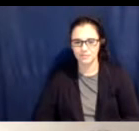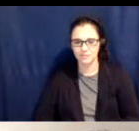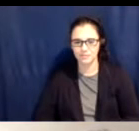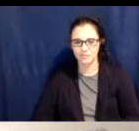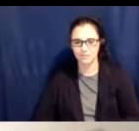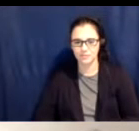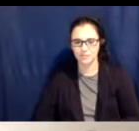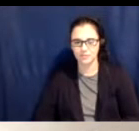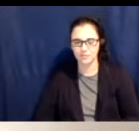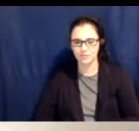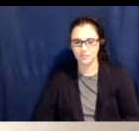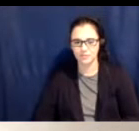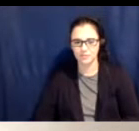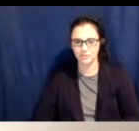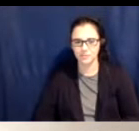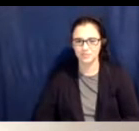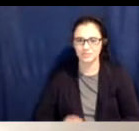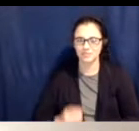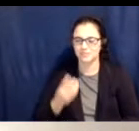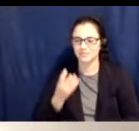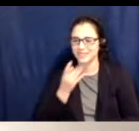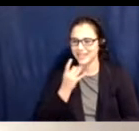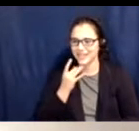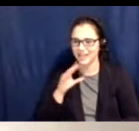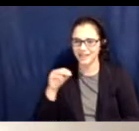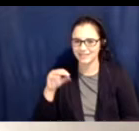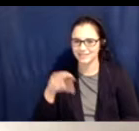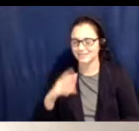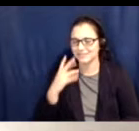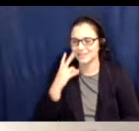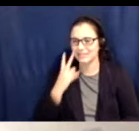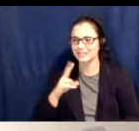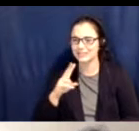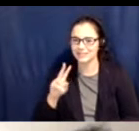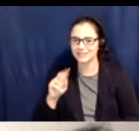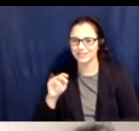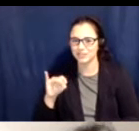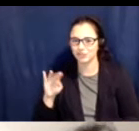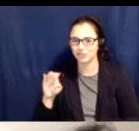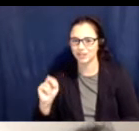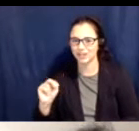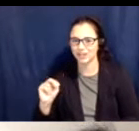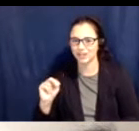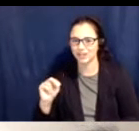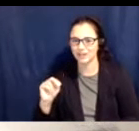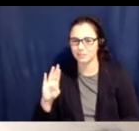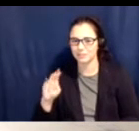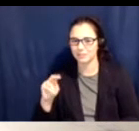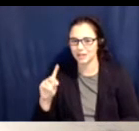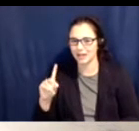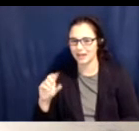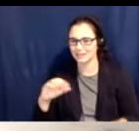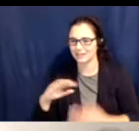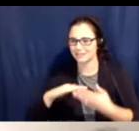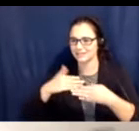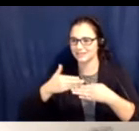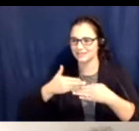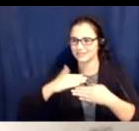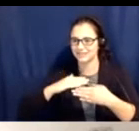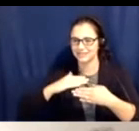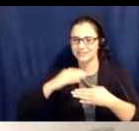And the highlighting with almost the Venetian. I see the Venetian blinds behind. Is this coming in the room? You know, is that the illusion?